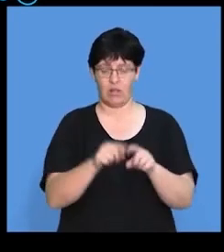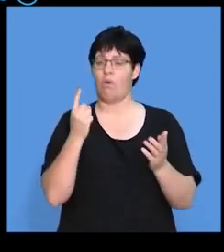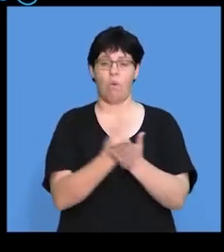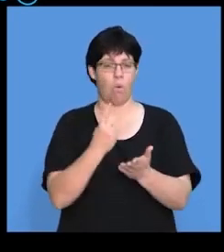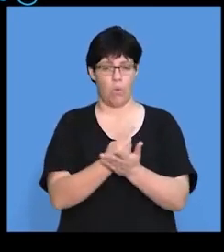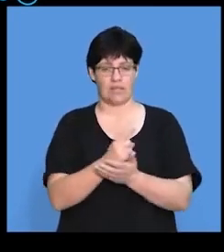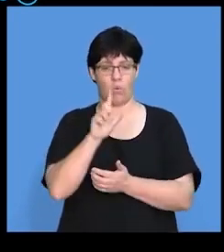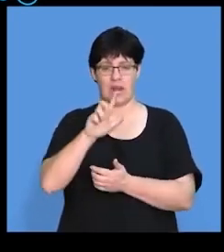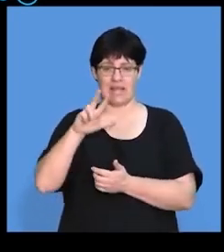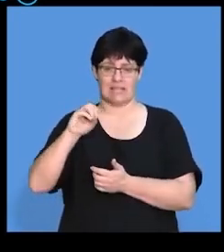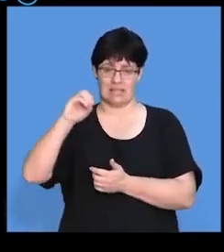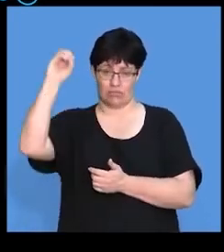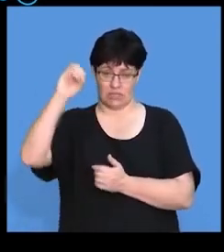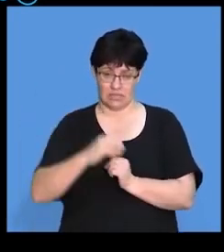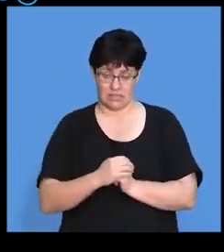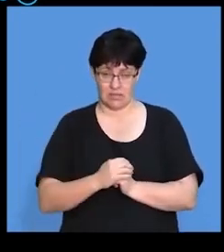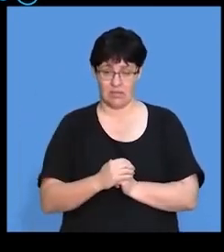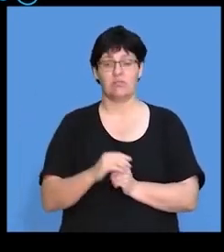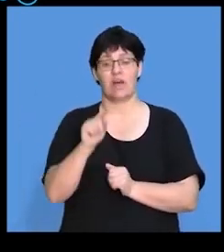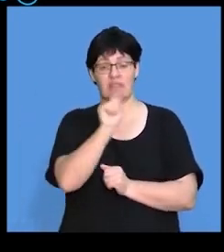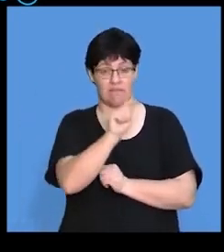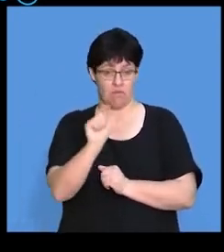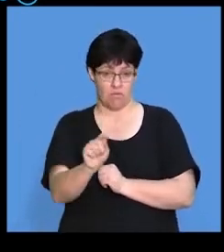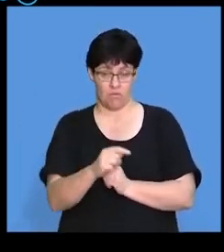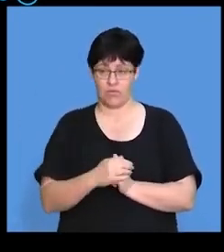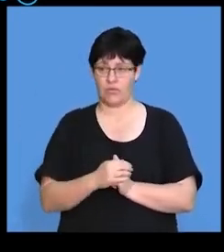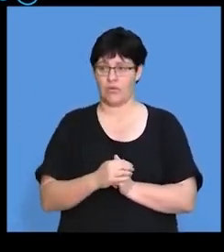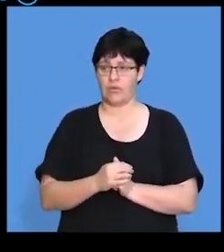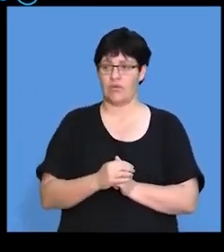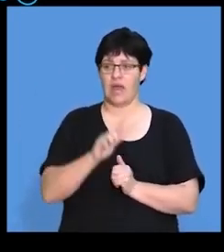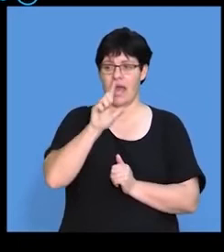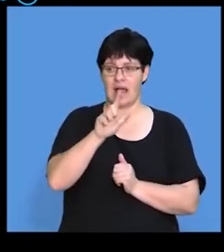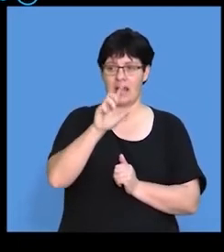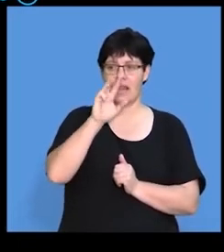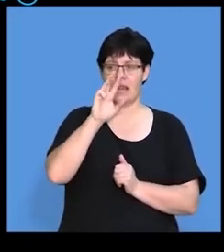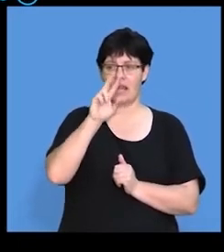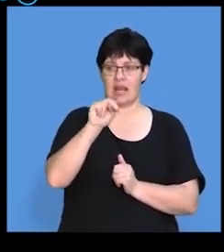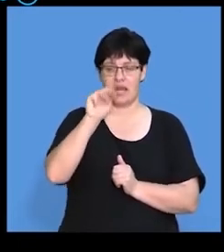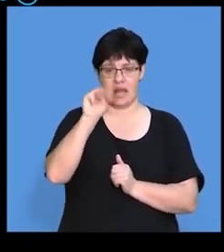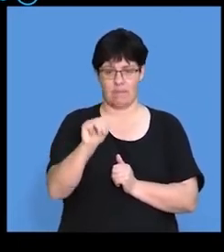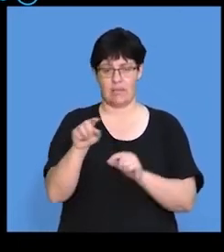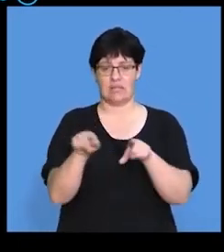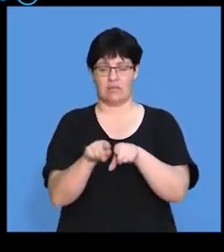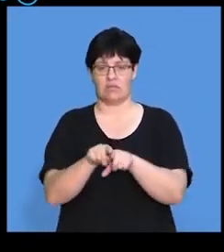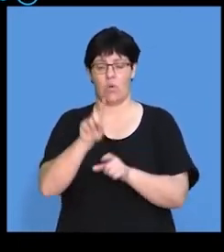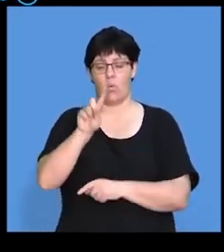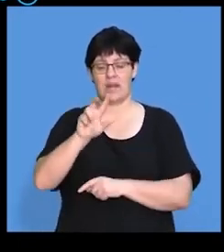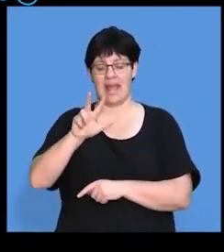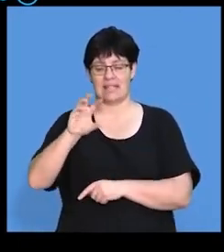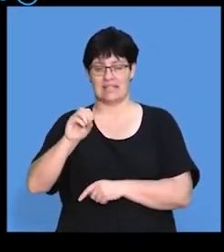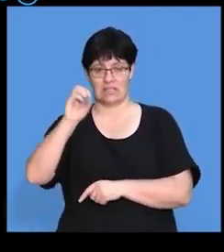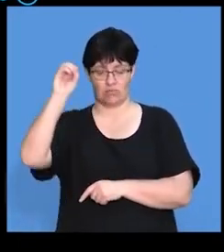in a triangle is always 180 degrees. So therefore, LNM is equal